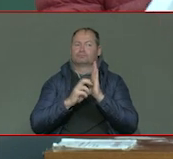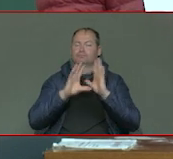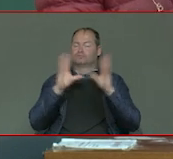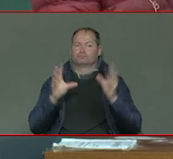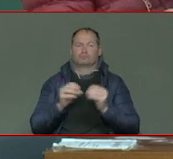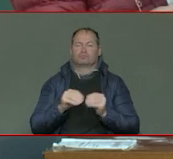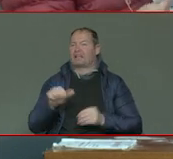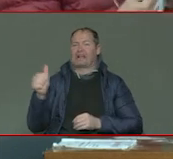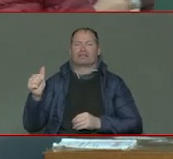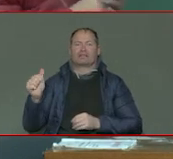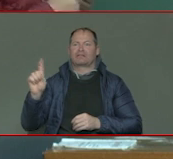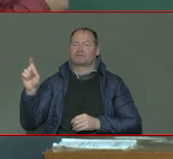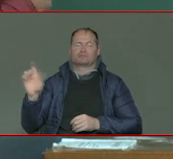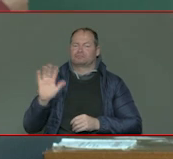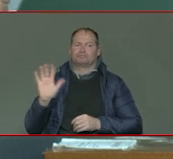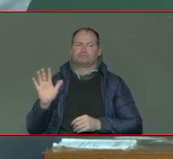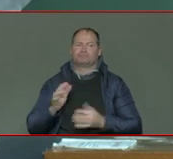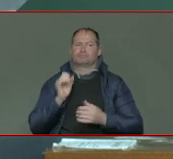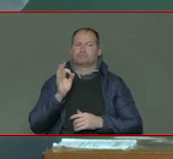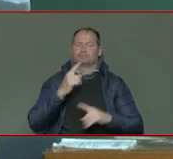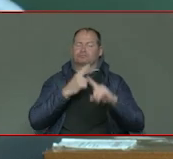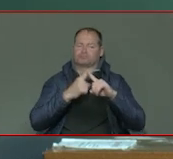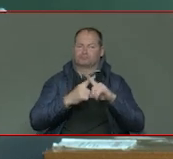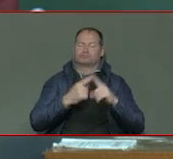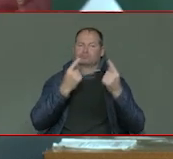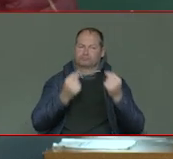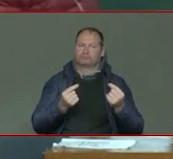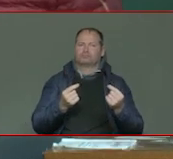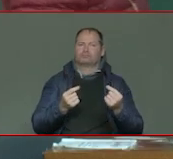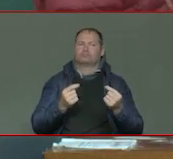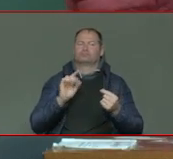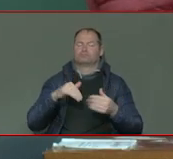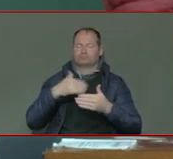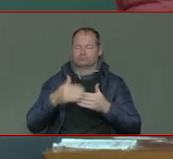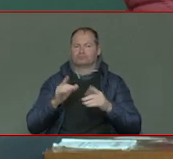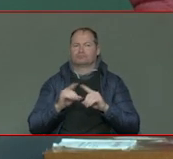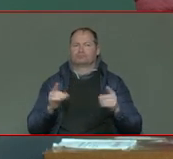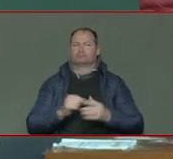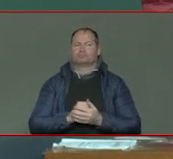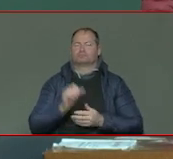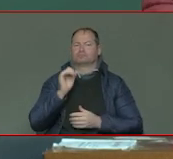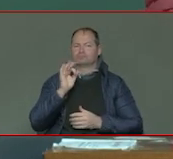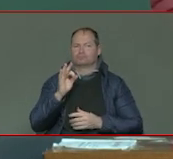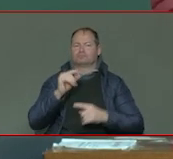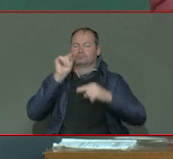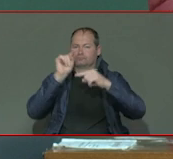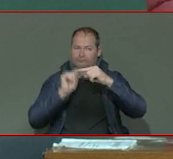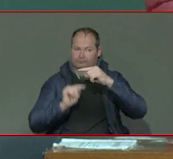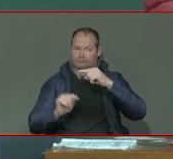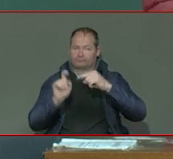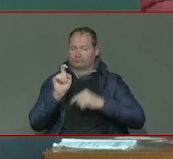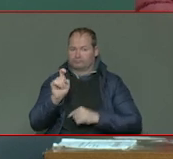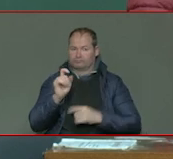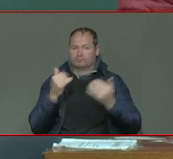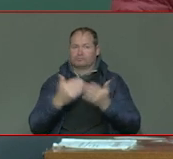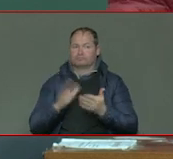can be asked. If it's multiplication, multiply out before you differentiate. If you divide by monomial in terms of x, how do I get rid